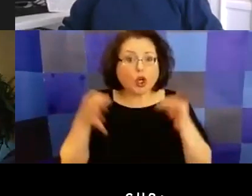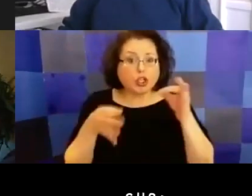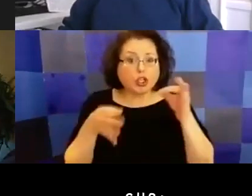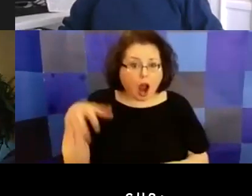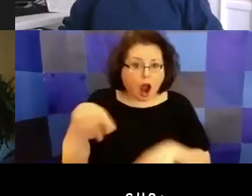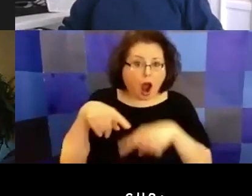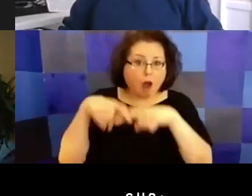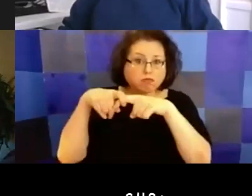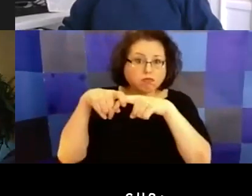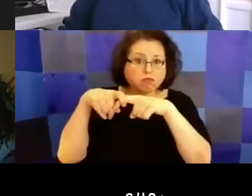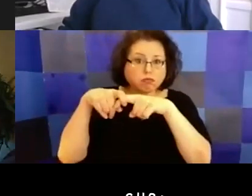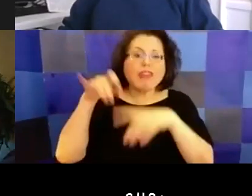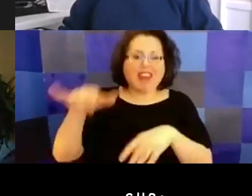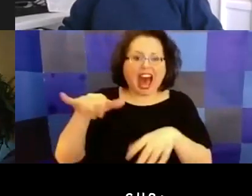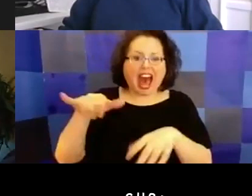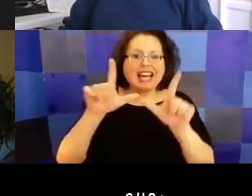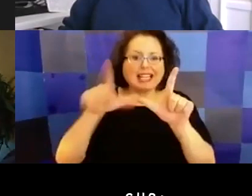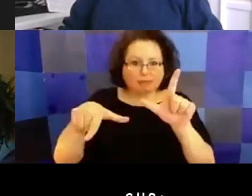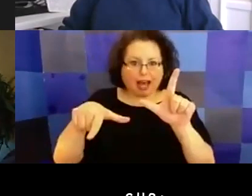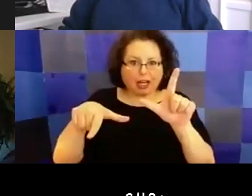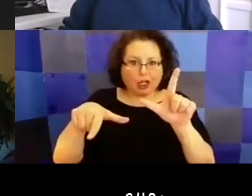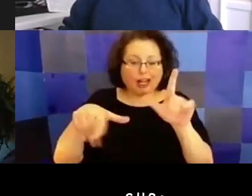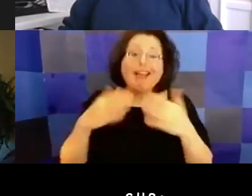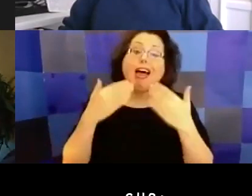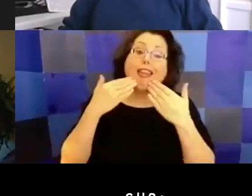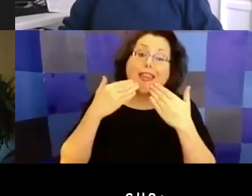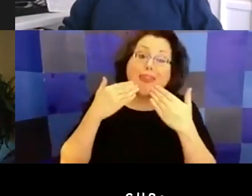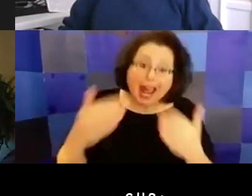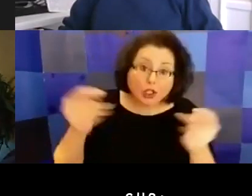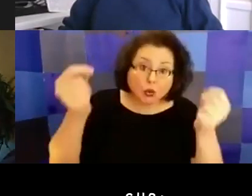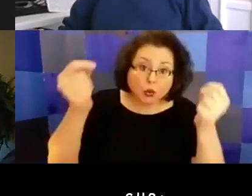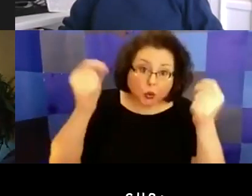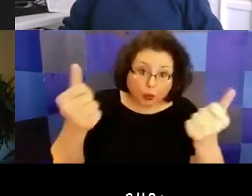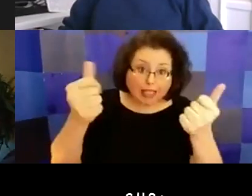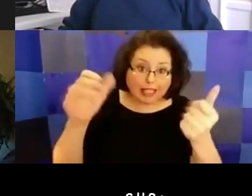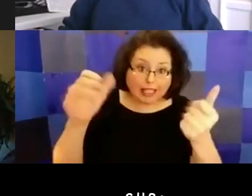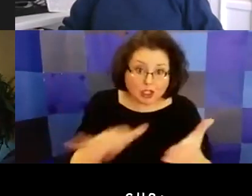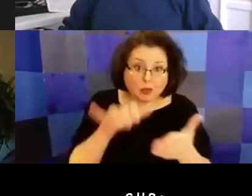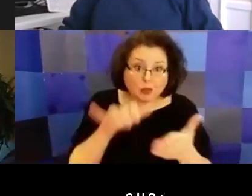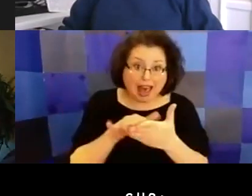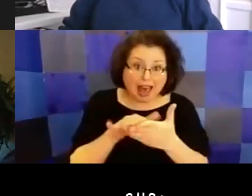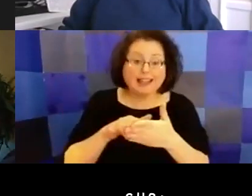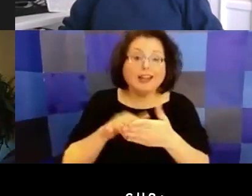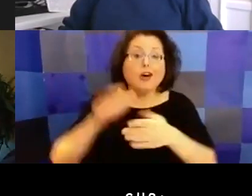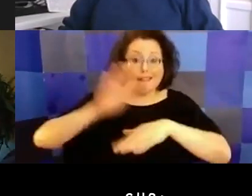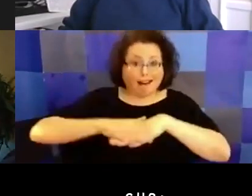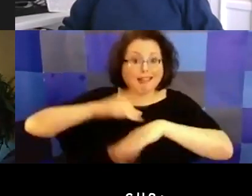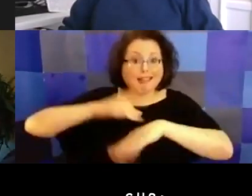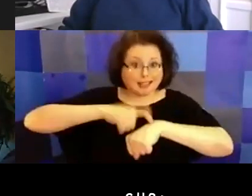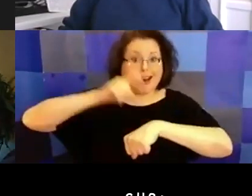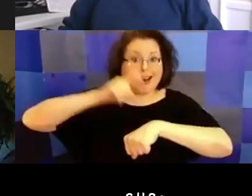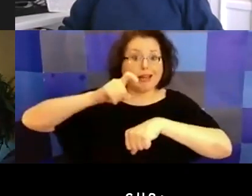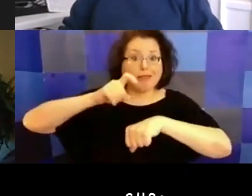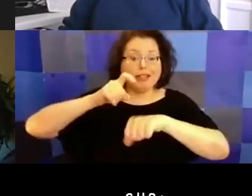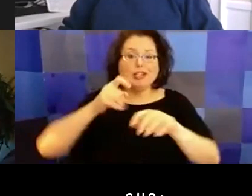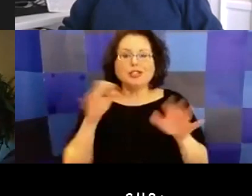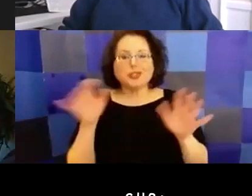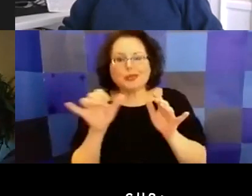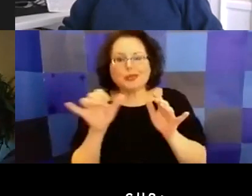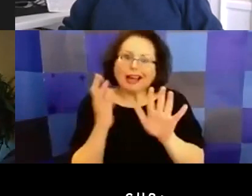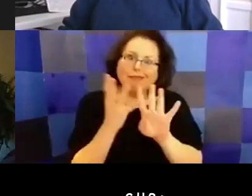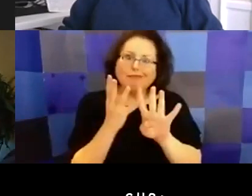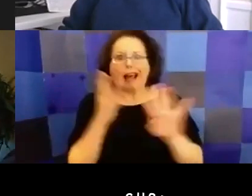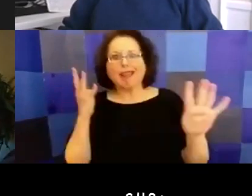expired. Thank you for doing it quickly in time to to line up with the expiration of the county